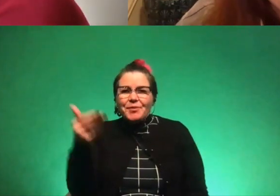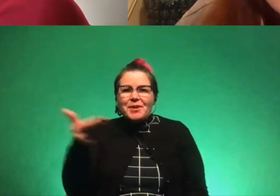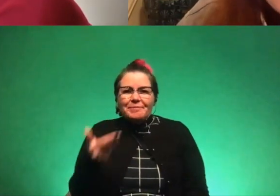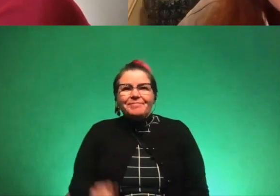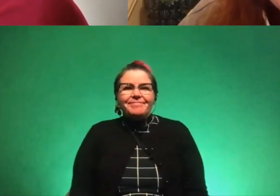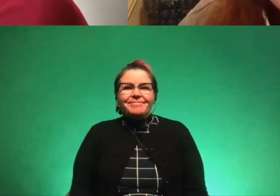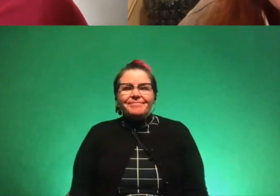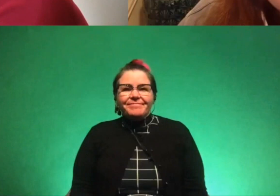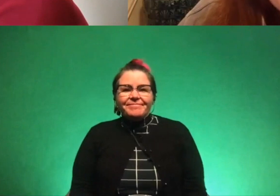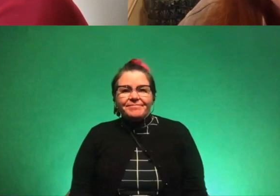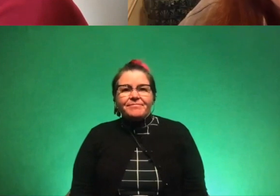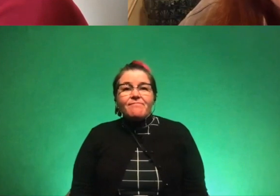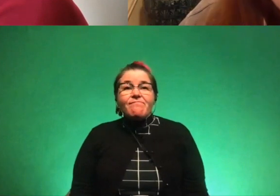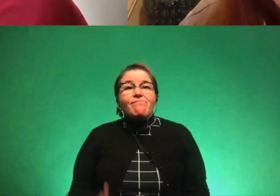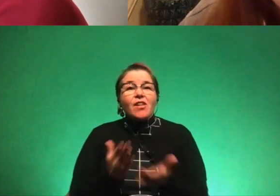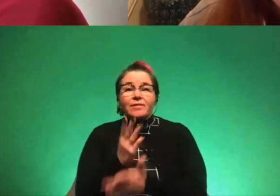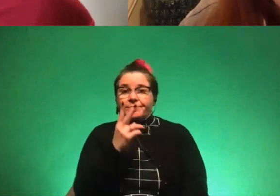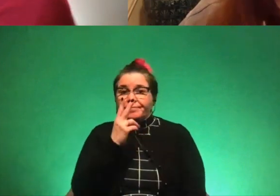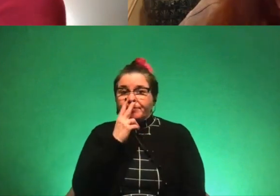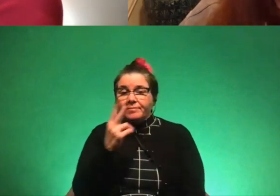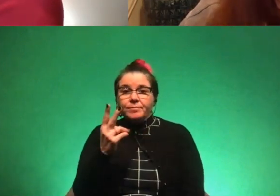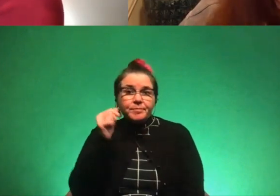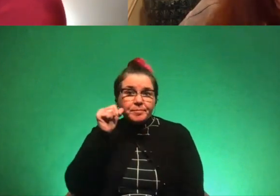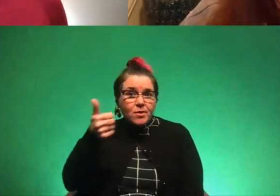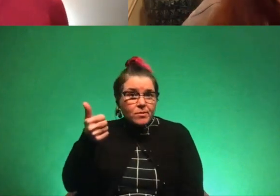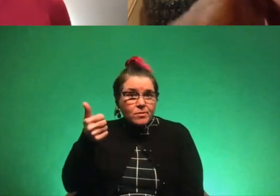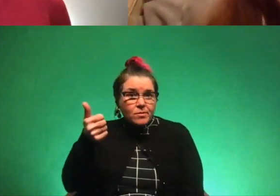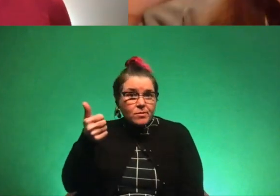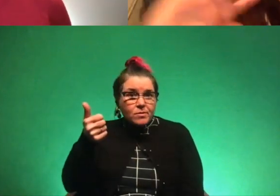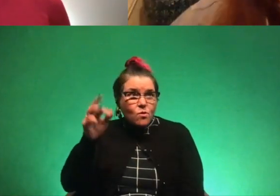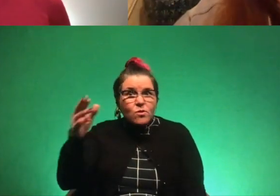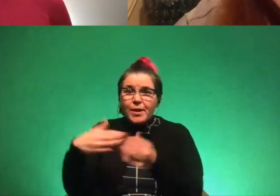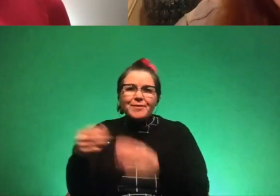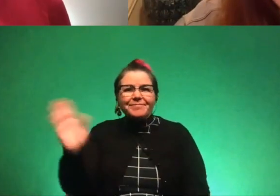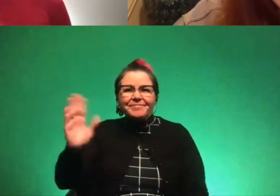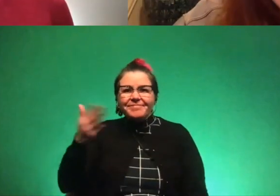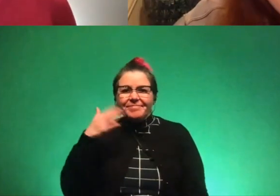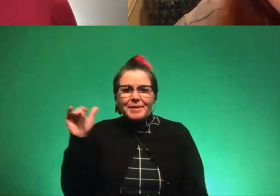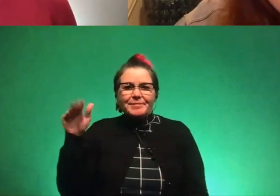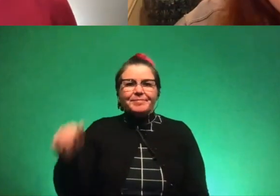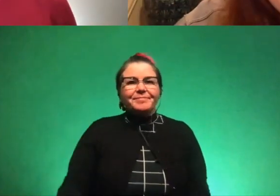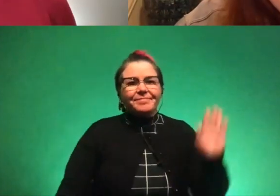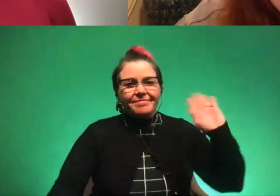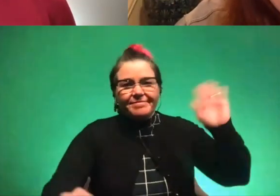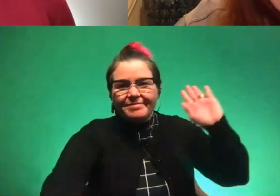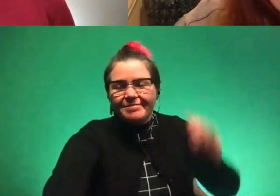best. All right. We'll see y'all tomorrow or whenever. Thanks. Bye. Thanks. Bye.